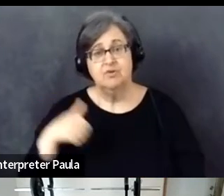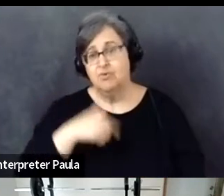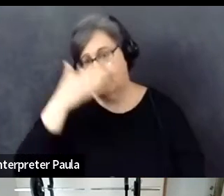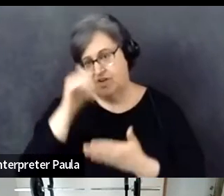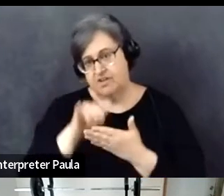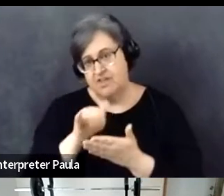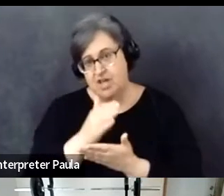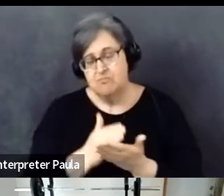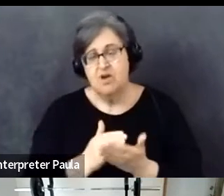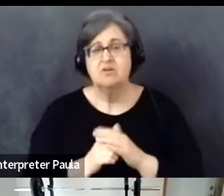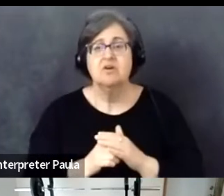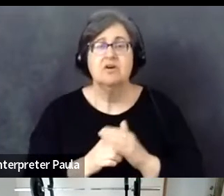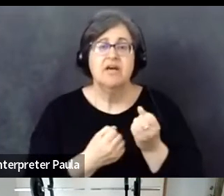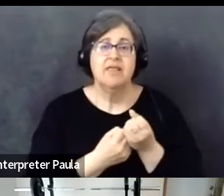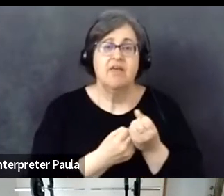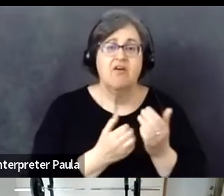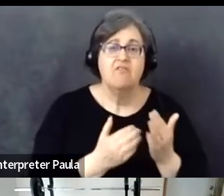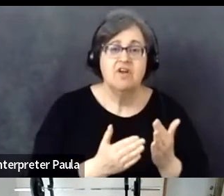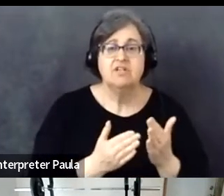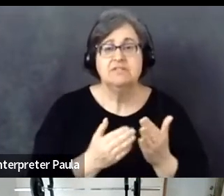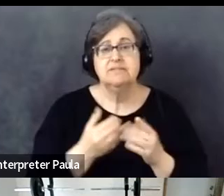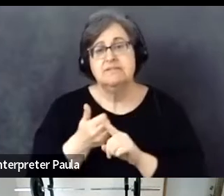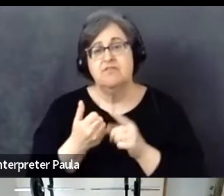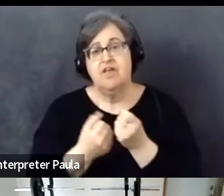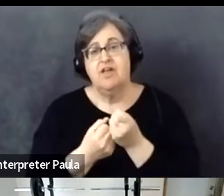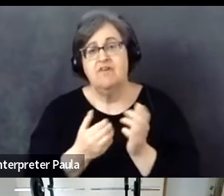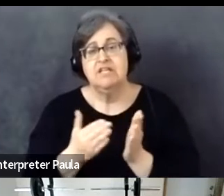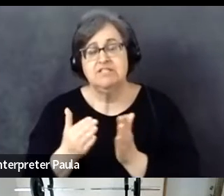advocates, there's a lot of our self-advocates that live